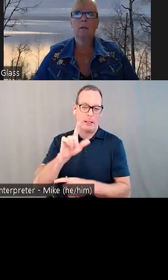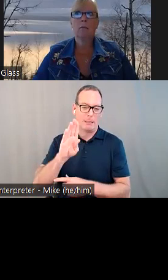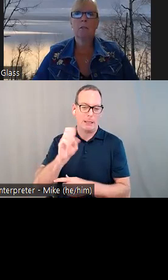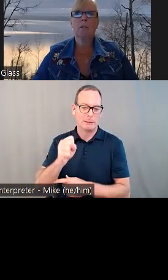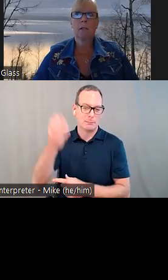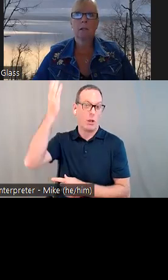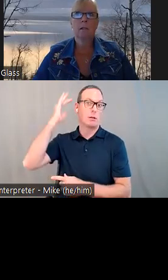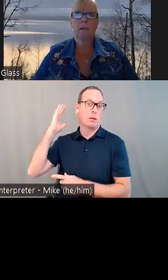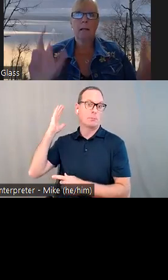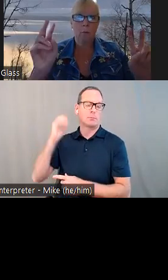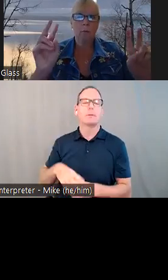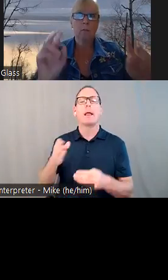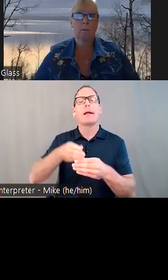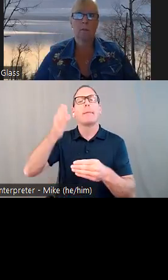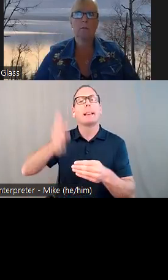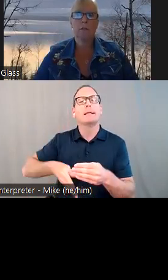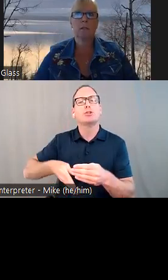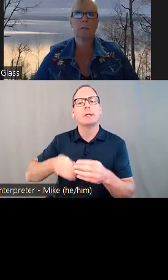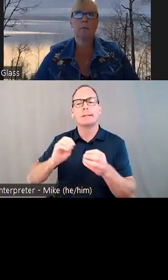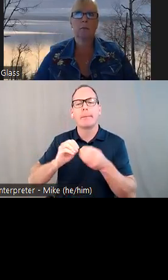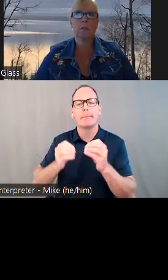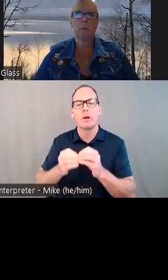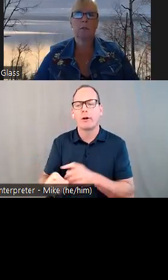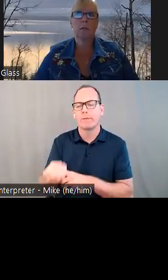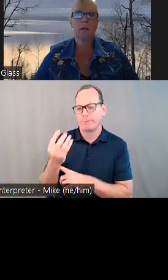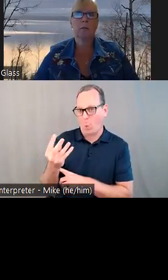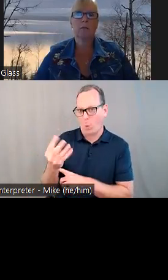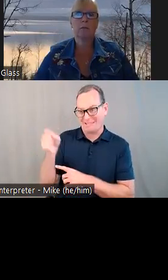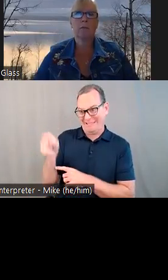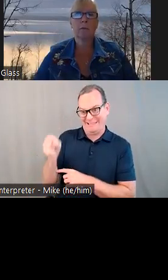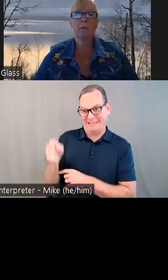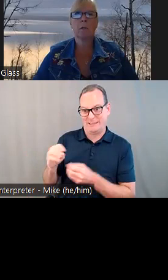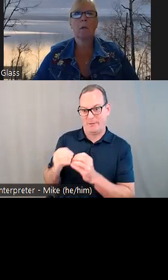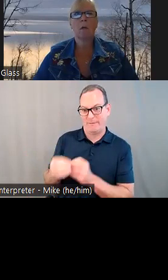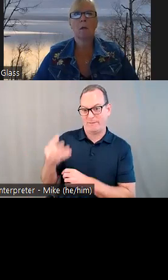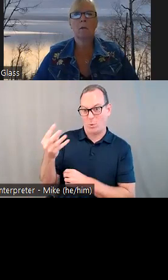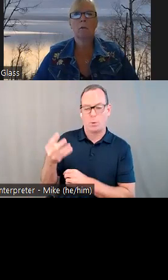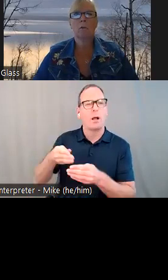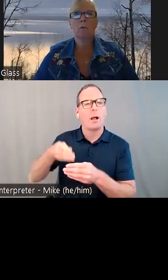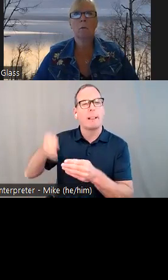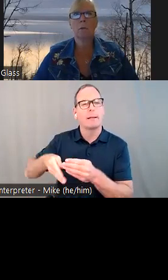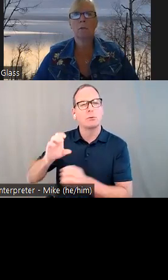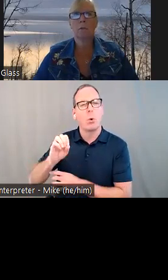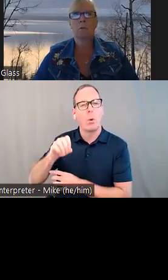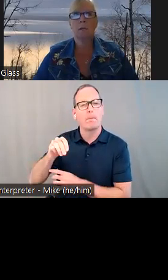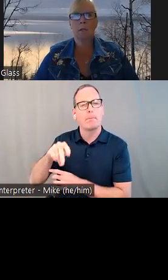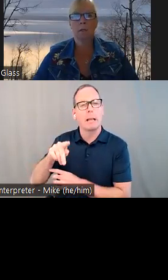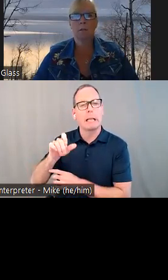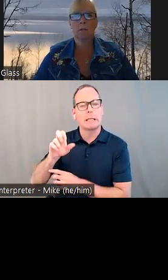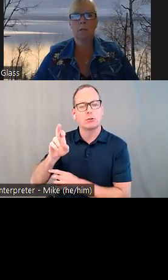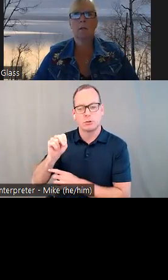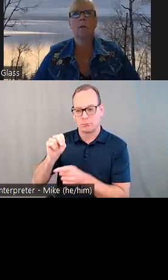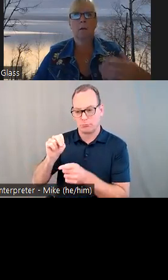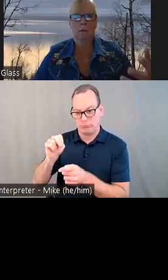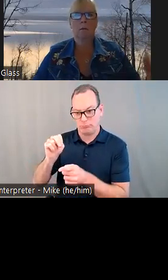did originally count. It was originally a performance measure that counted for the first 2 or so